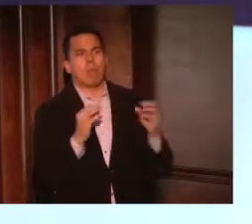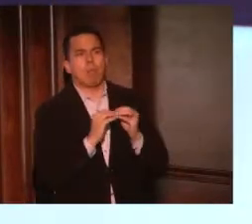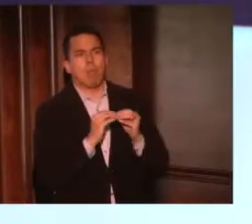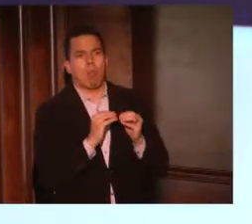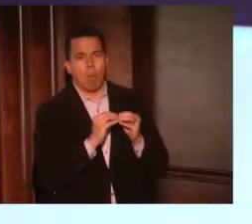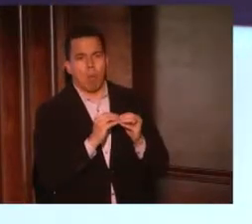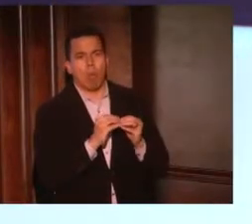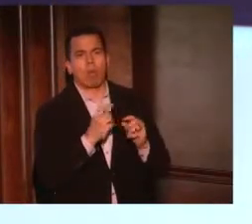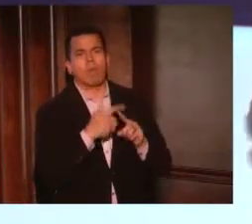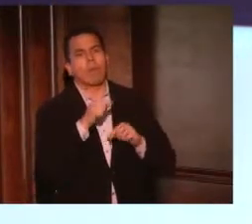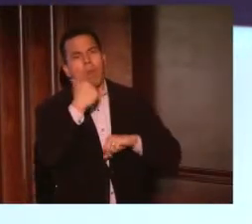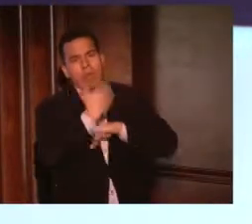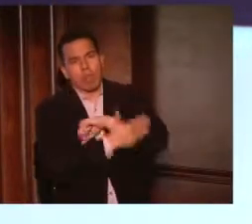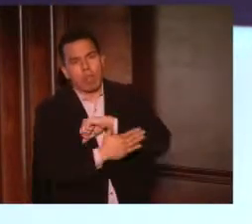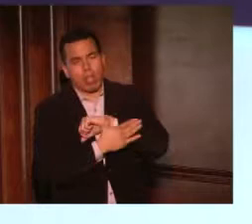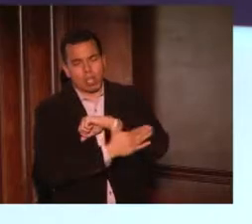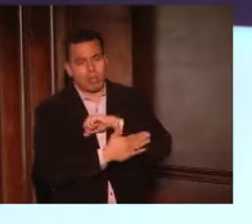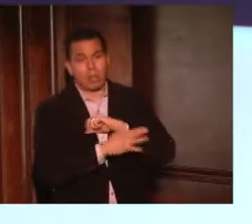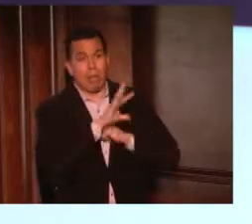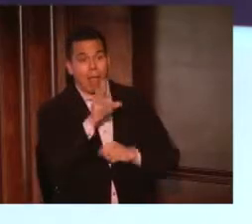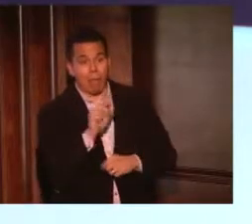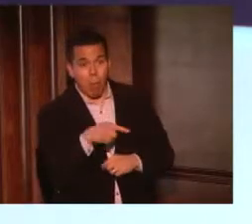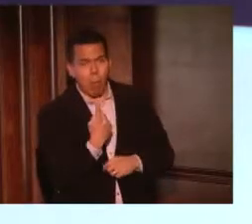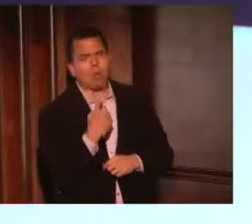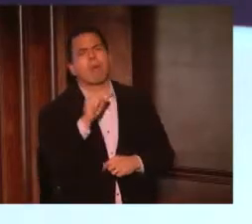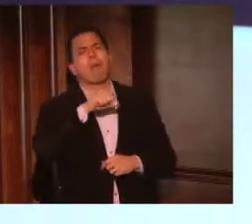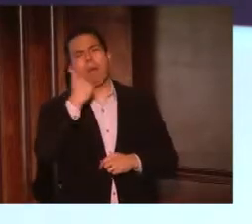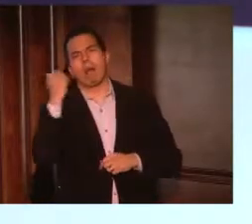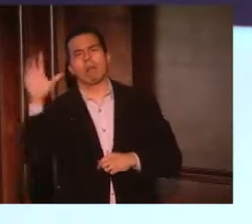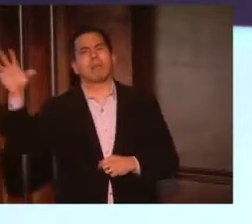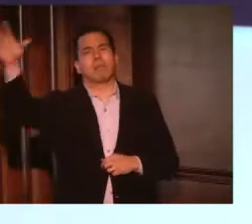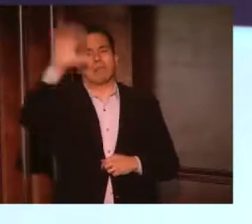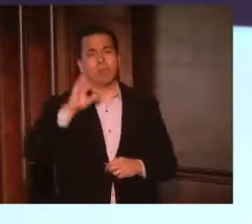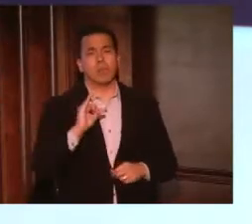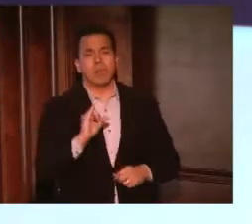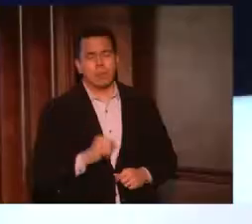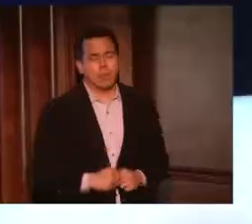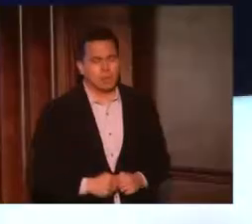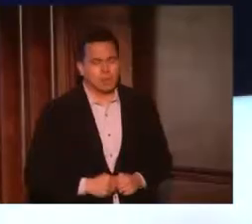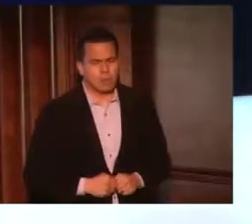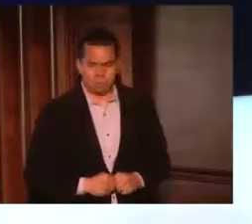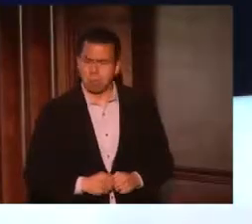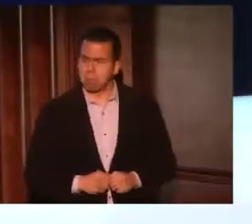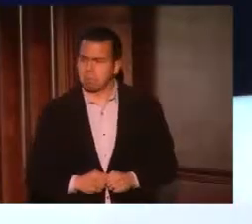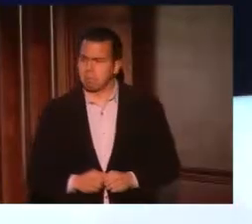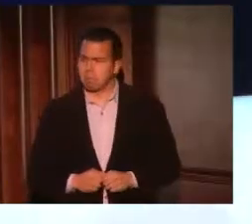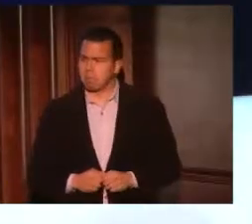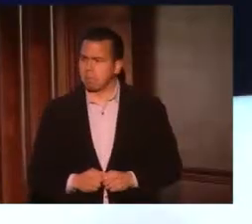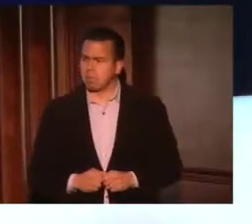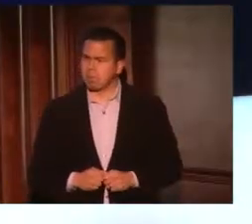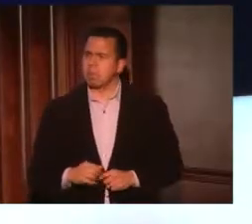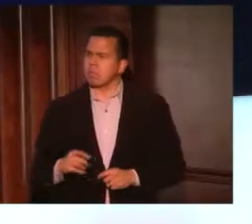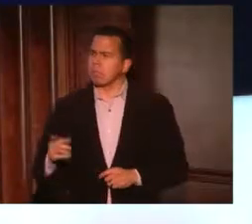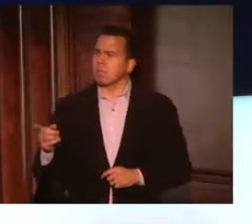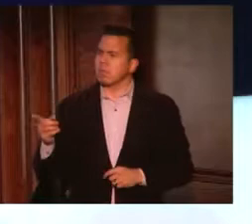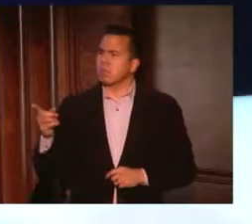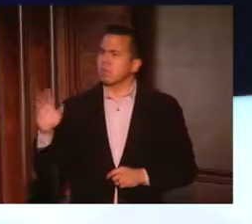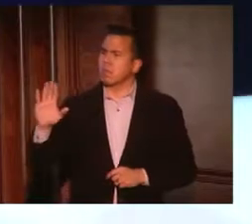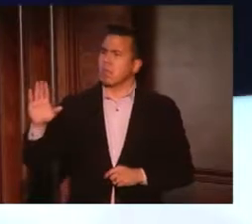across the continent of Africa. Okay. The last question I have for you is this global vision. Mm-hmm.